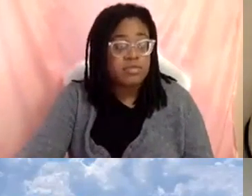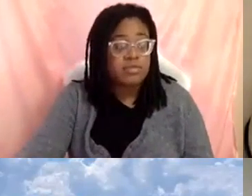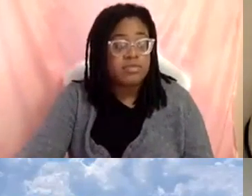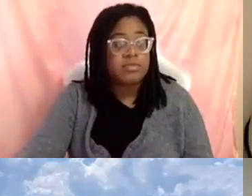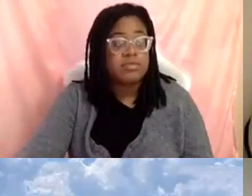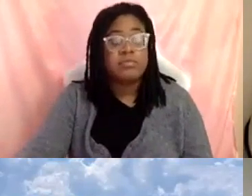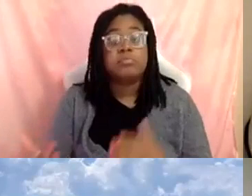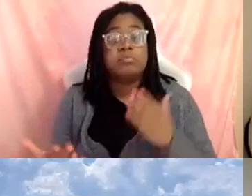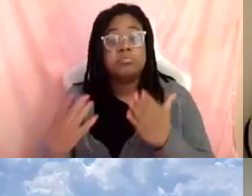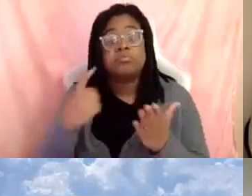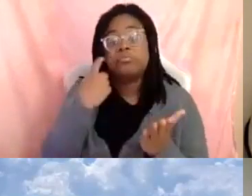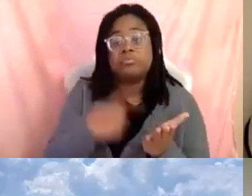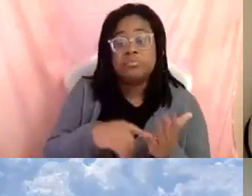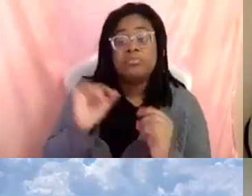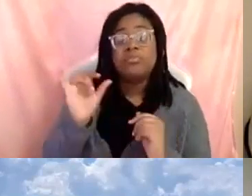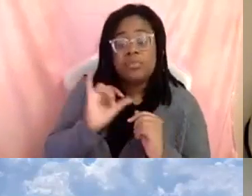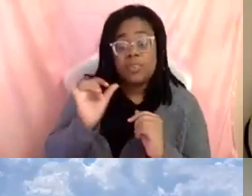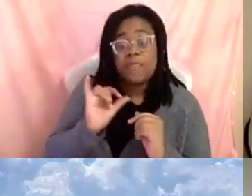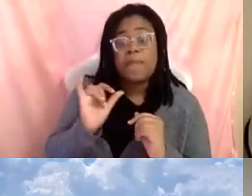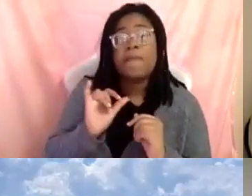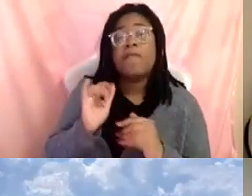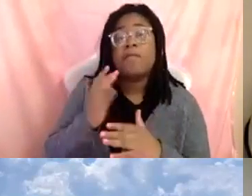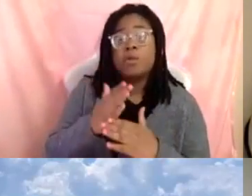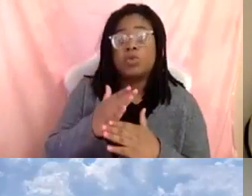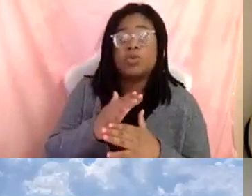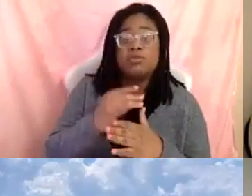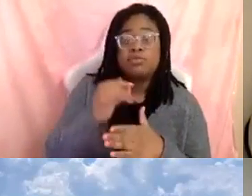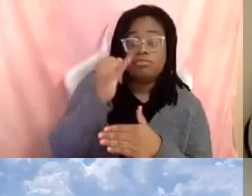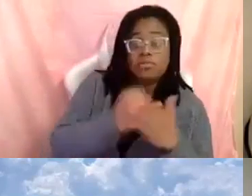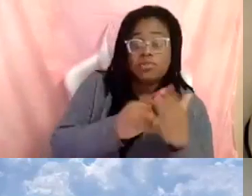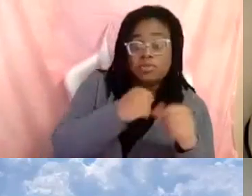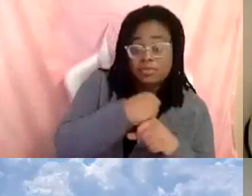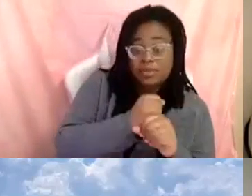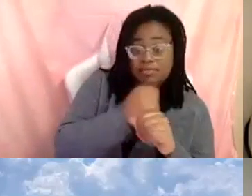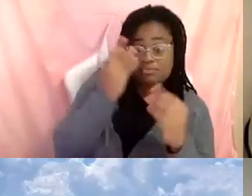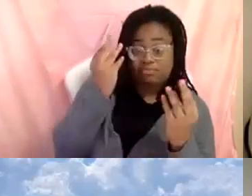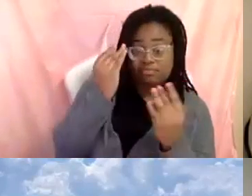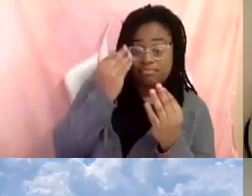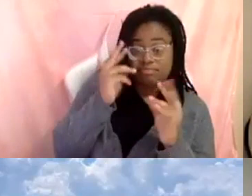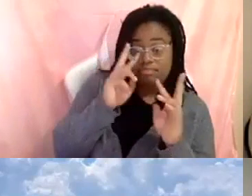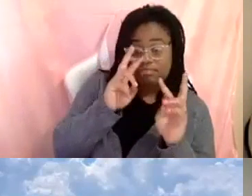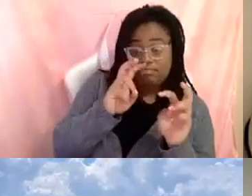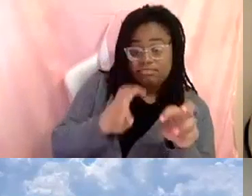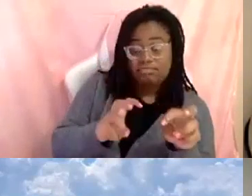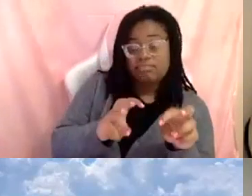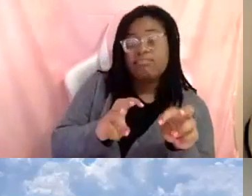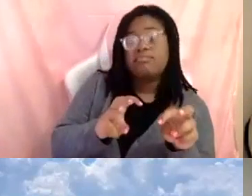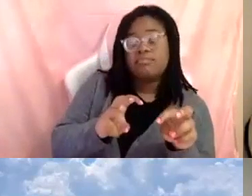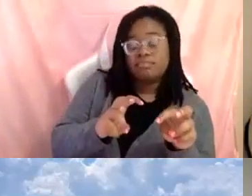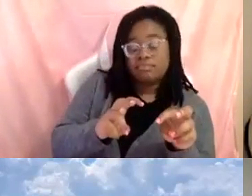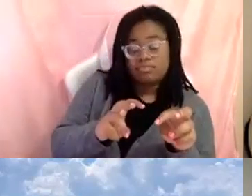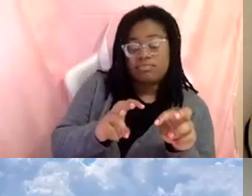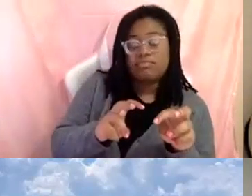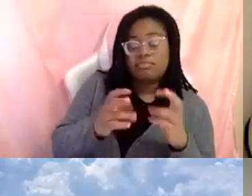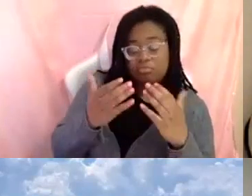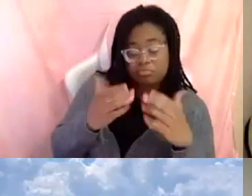notice the similarities between the kind of art making and thinking and analyzing and